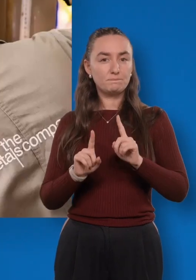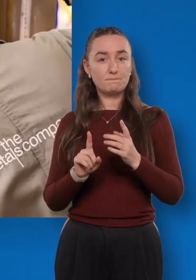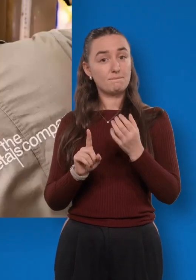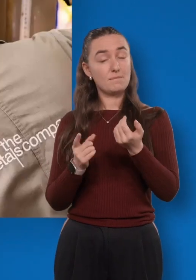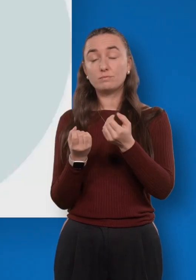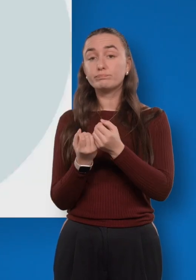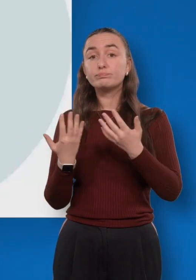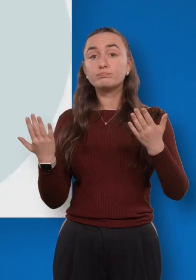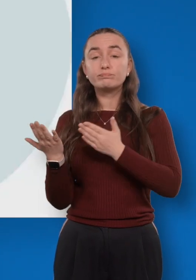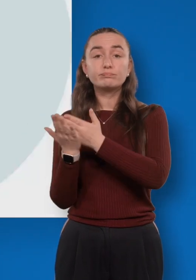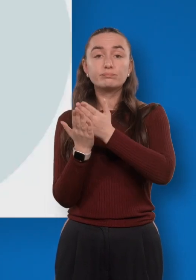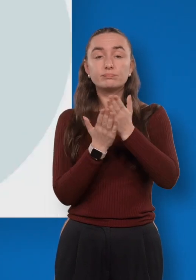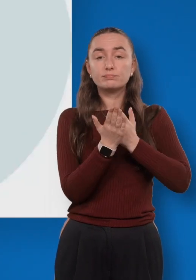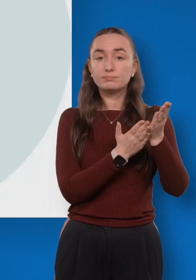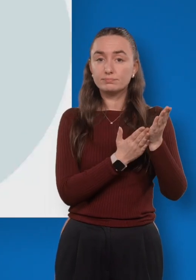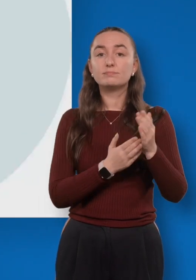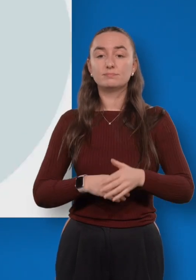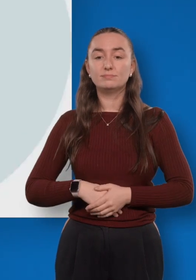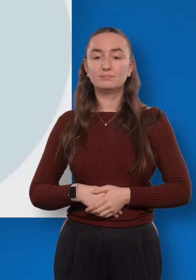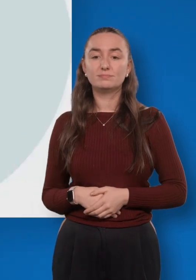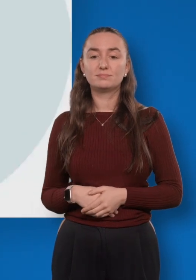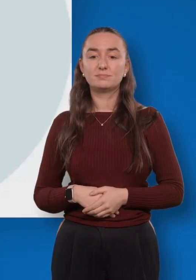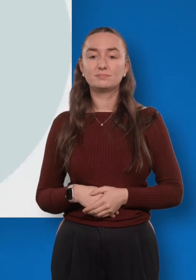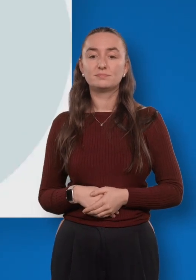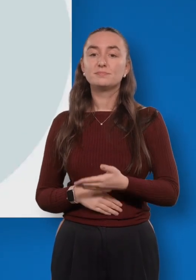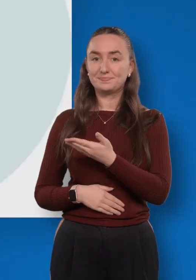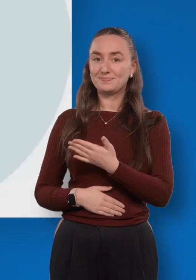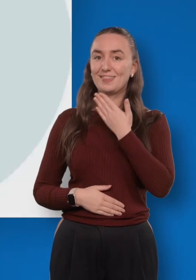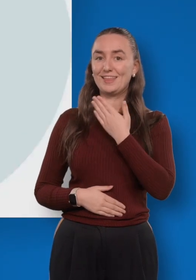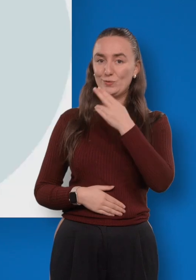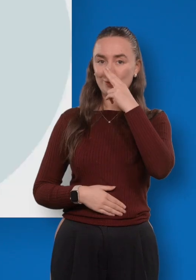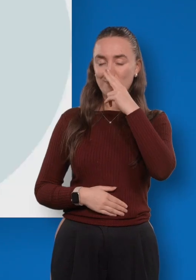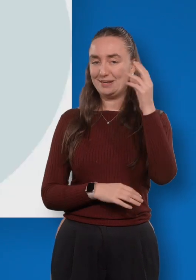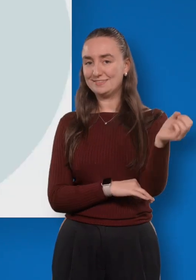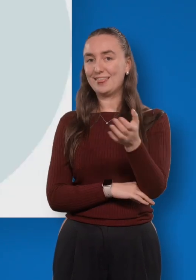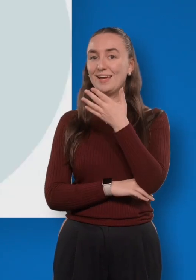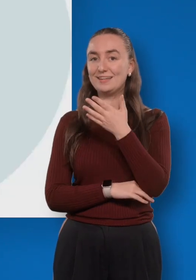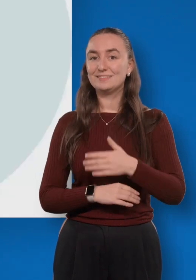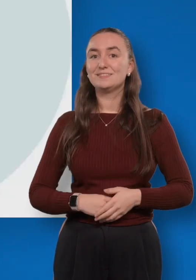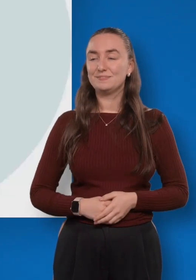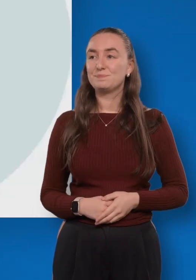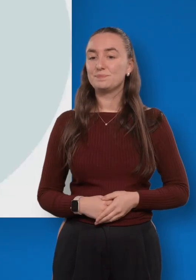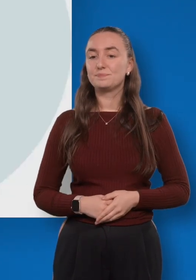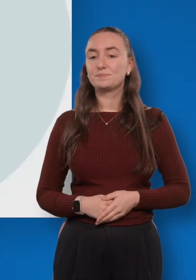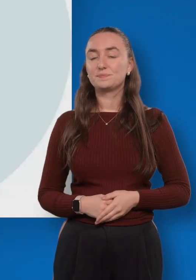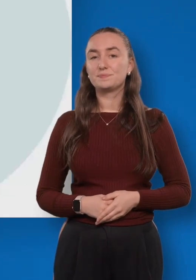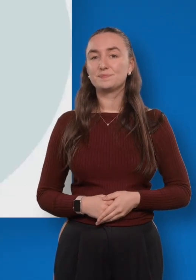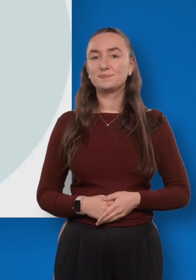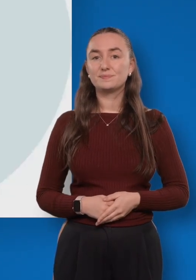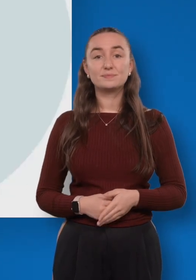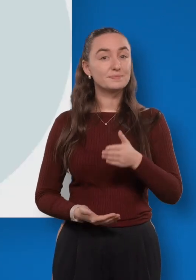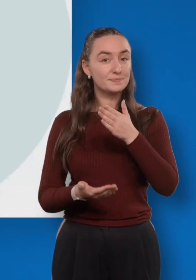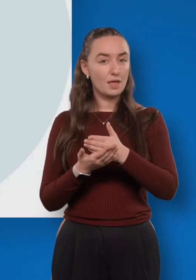multifarious, so yes, exactly. Thanks, Jemina. So we do research. We very